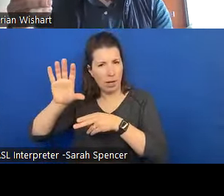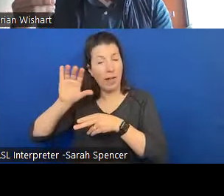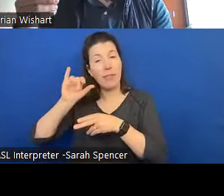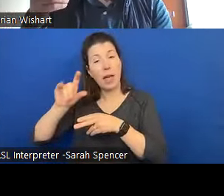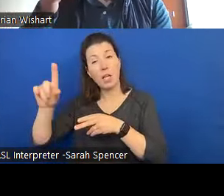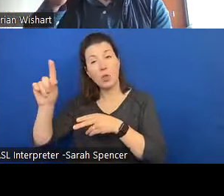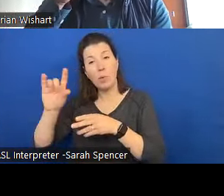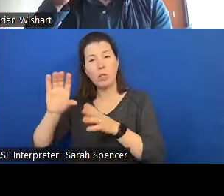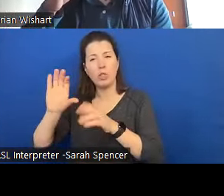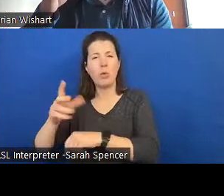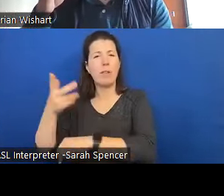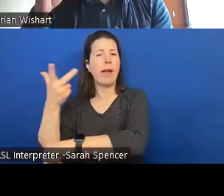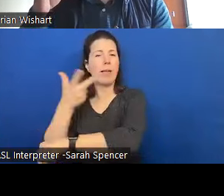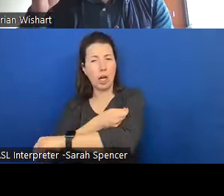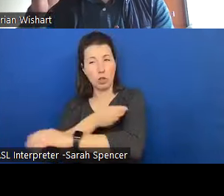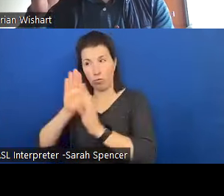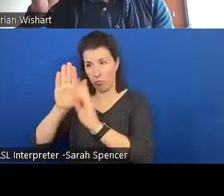injections.